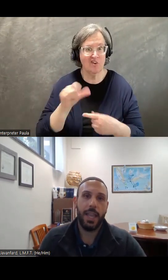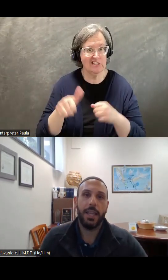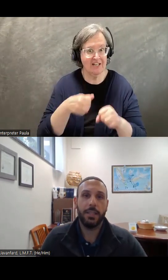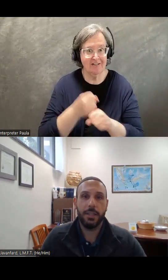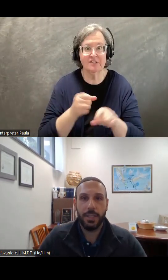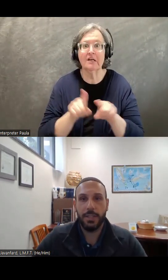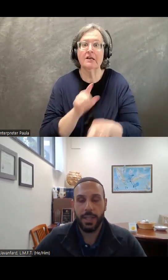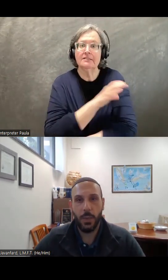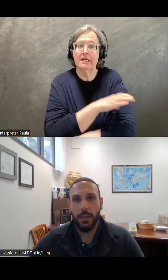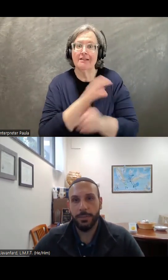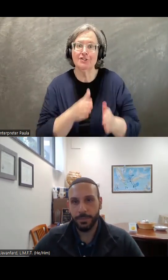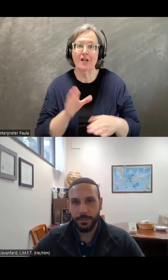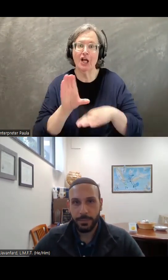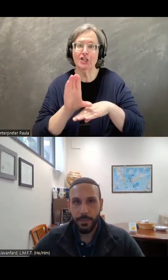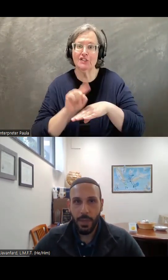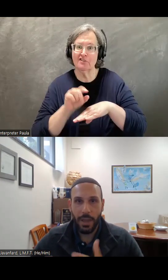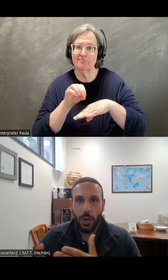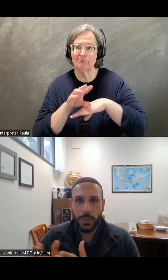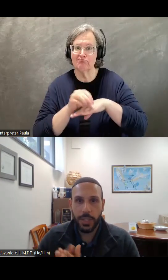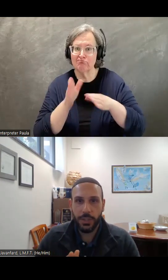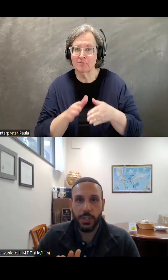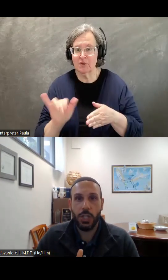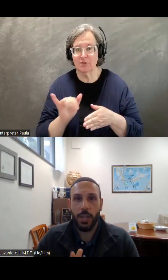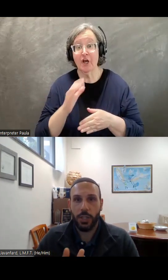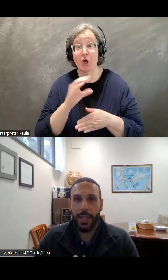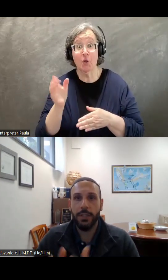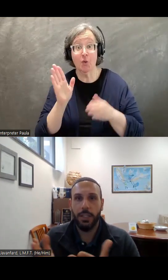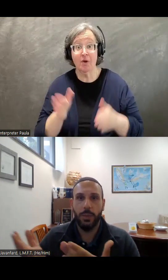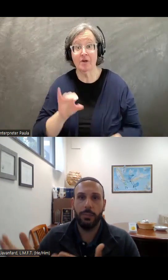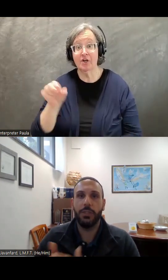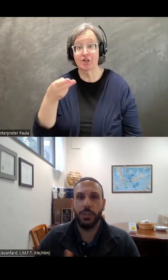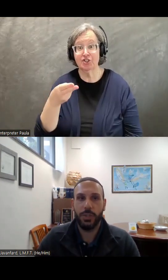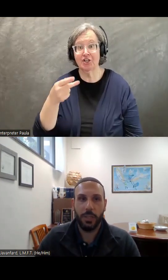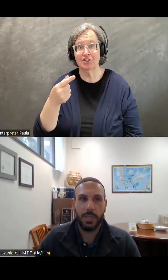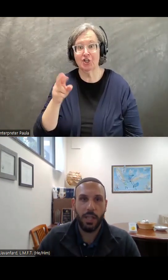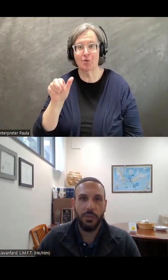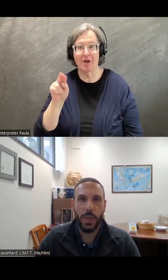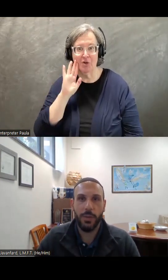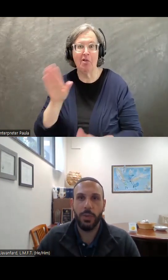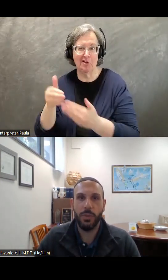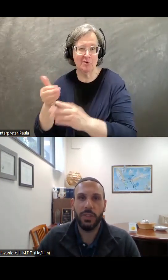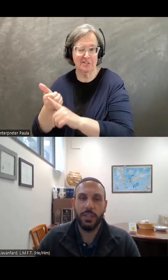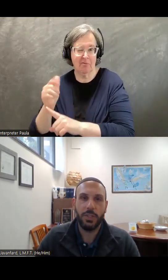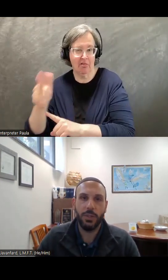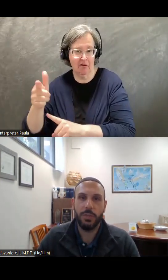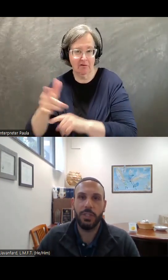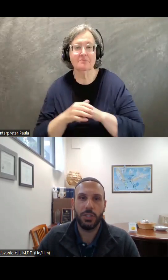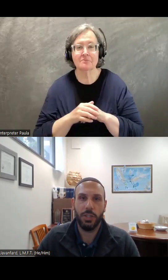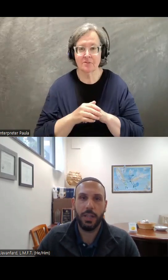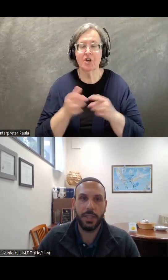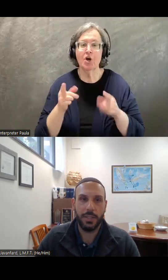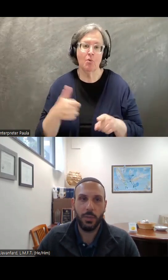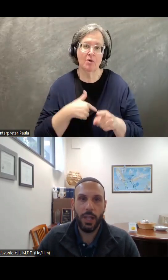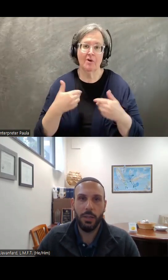as a consultant as well. My co-presenter is Josh Grand. He will be introducing himself when we move into some